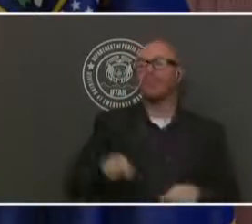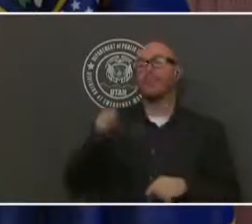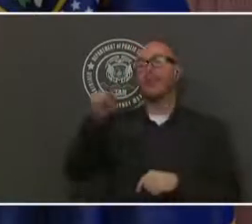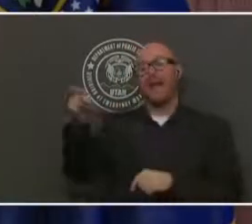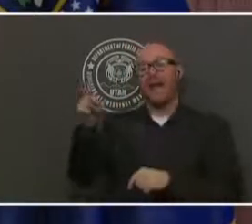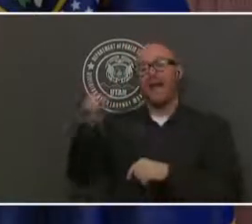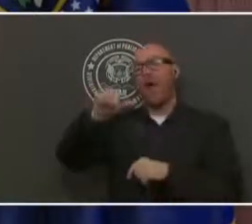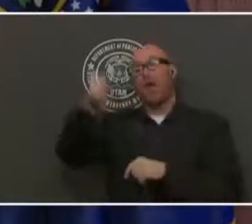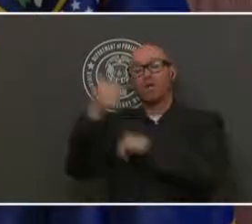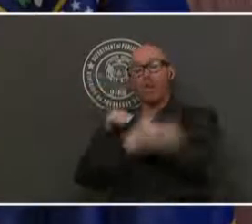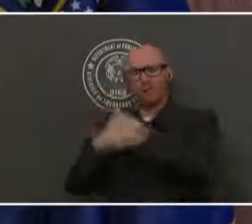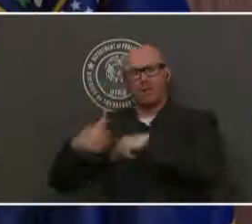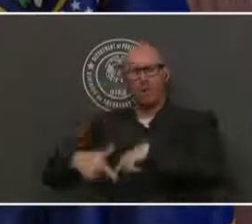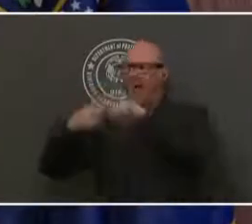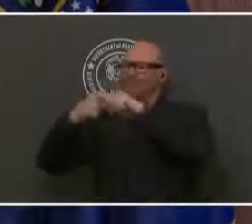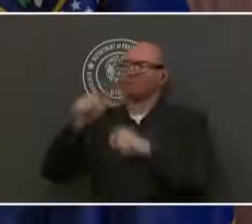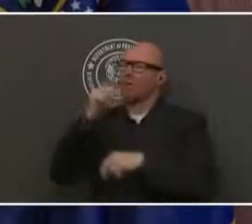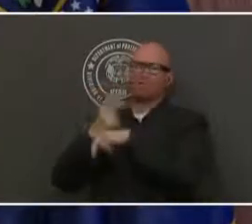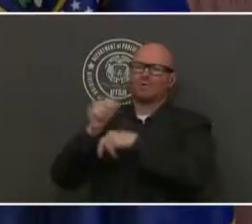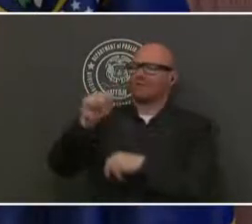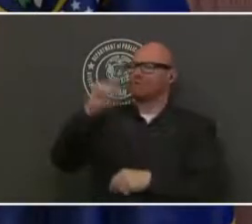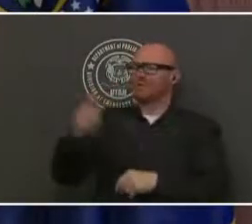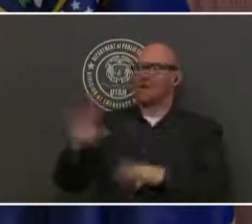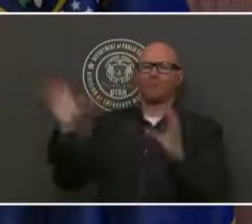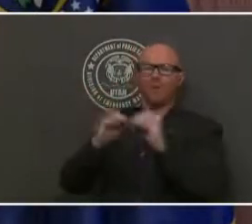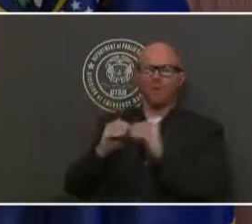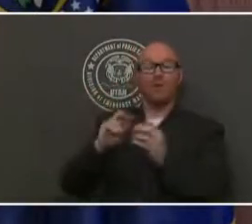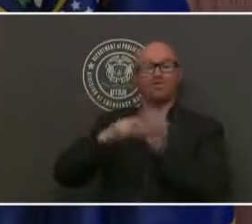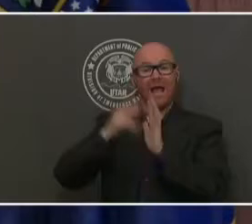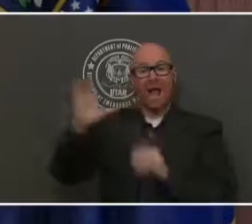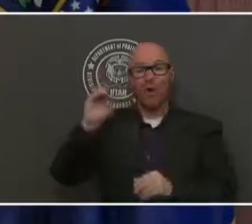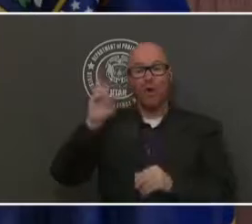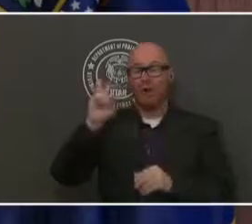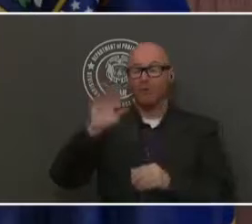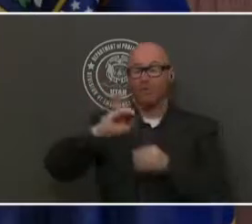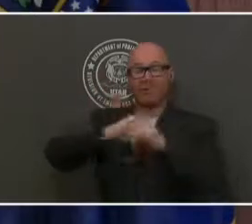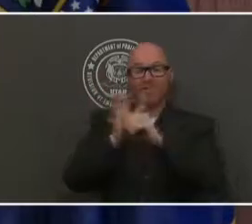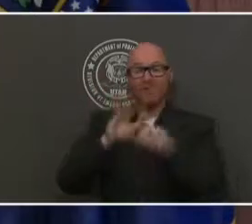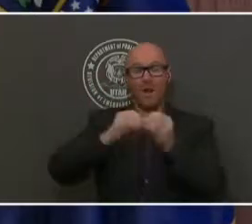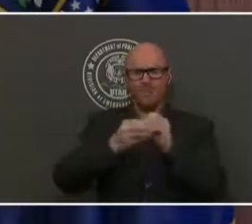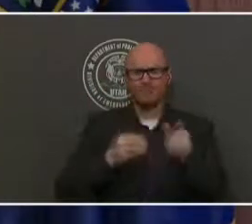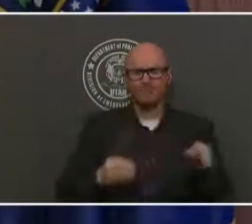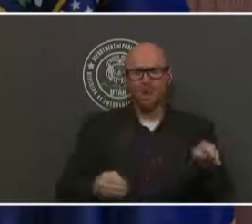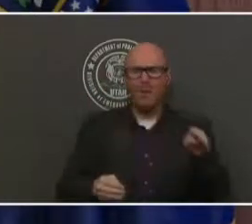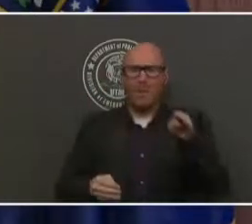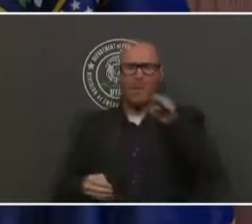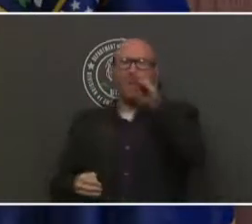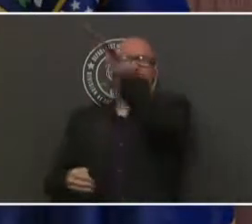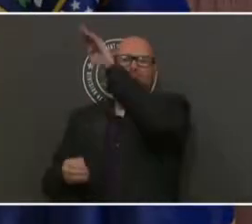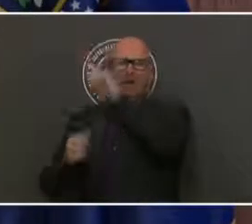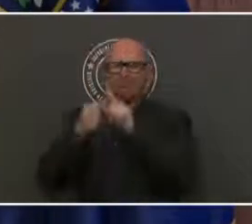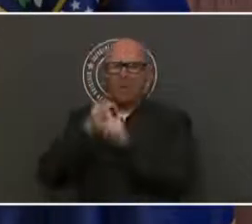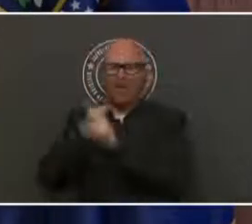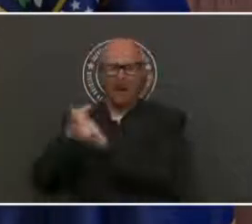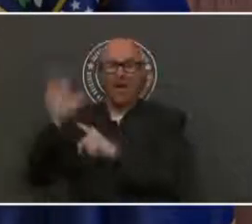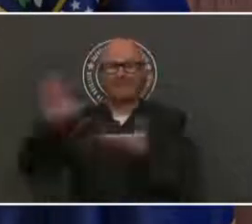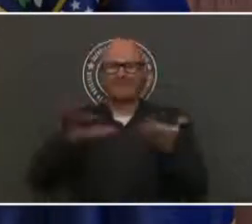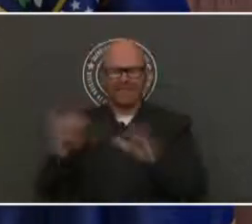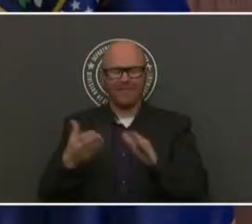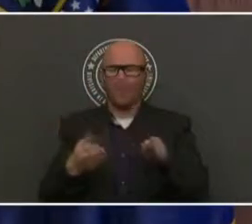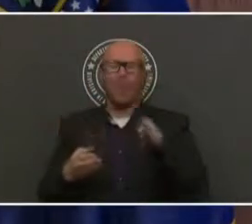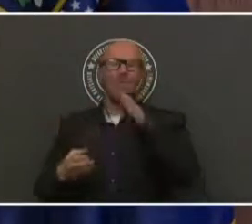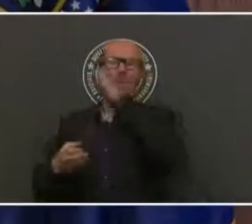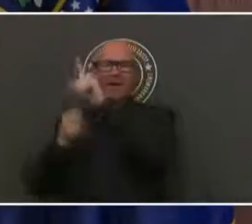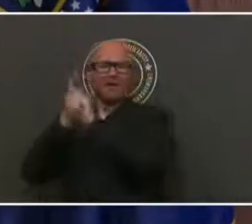vaccine hesitancy because of that. And so while I understand, and look, it's important to get these right. Safety is critical,